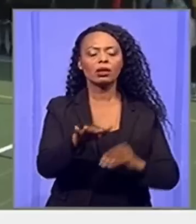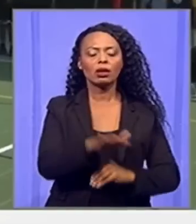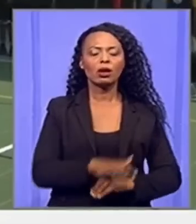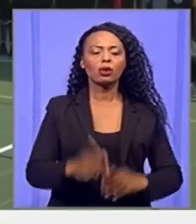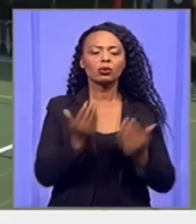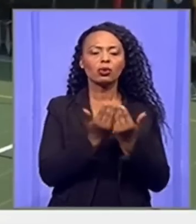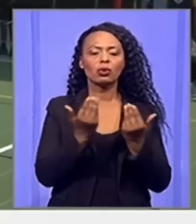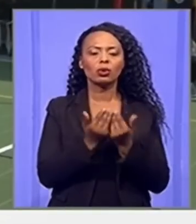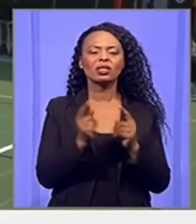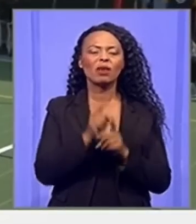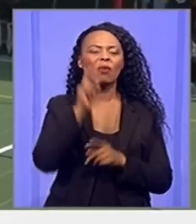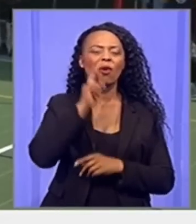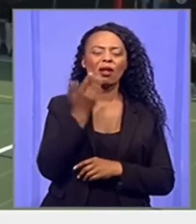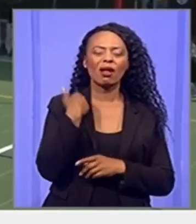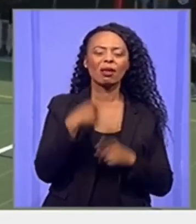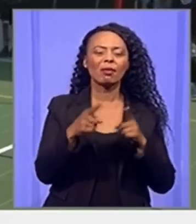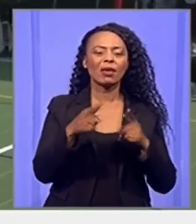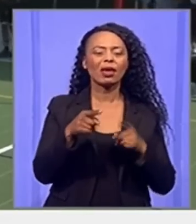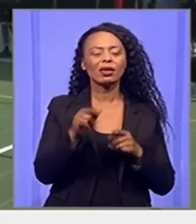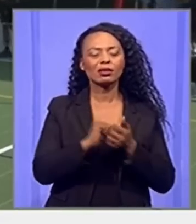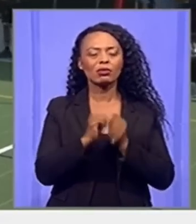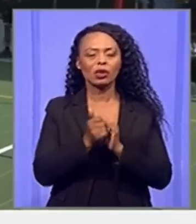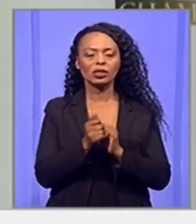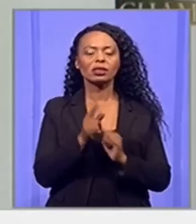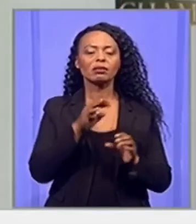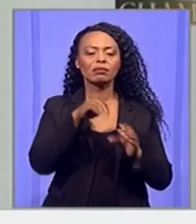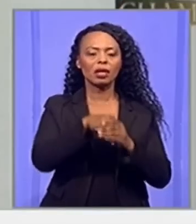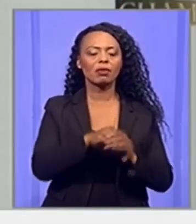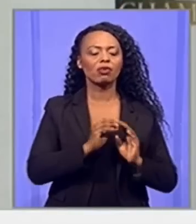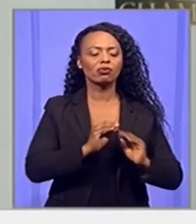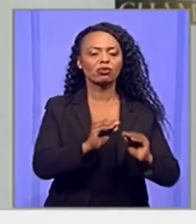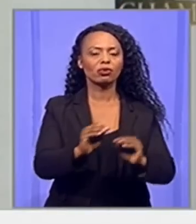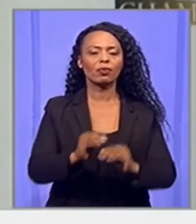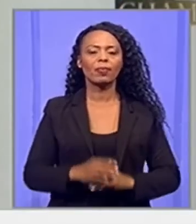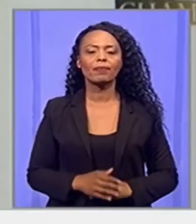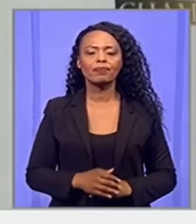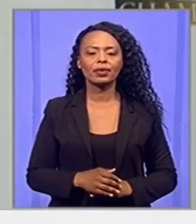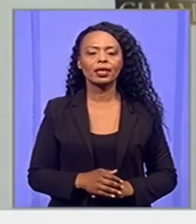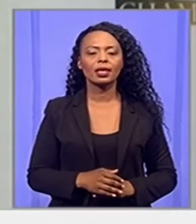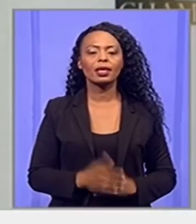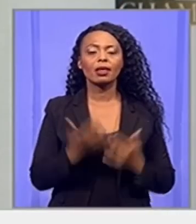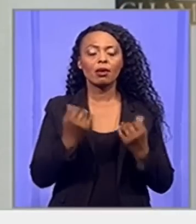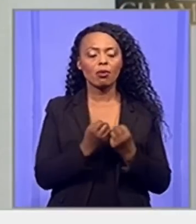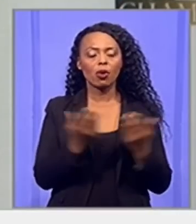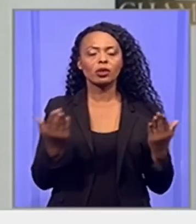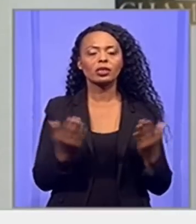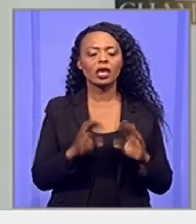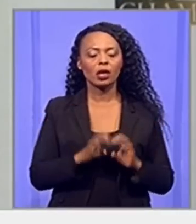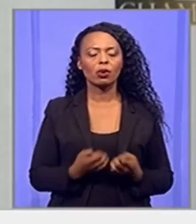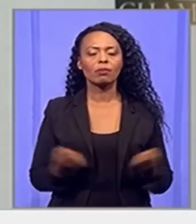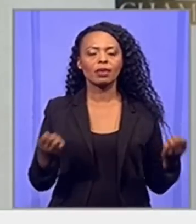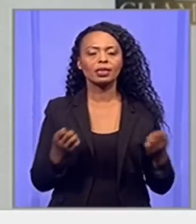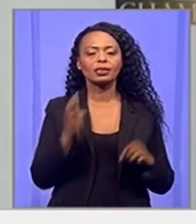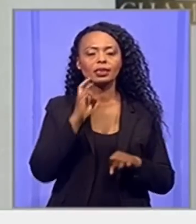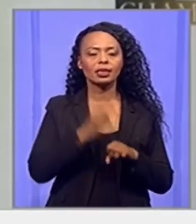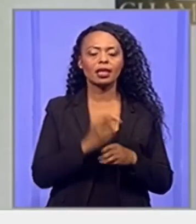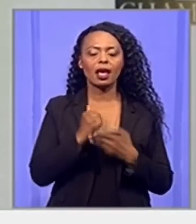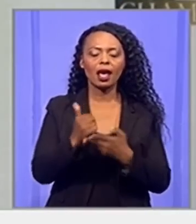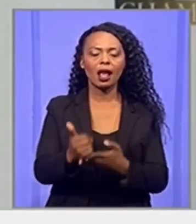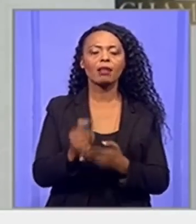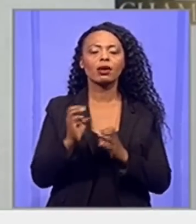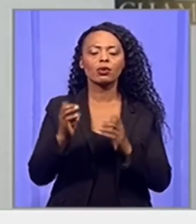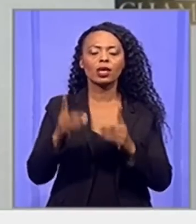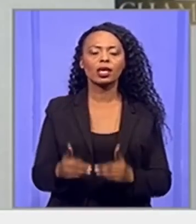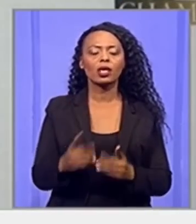dikolong nageng ka bophara. A lot of legends need to be really equipped so that they can help the educators and show them what